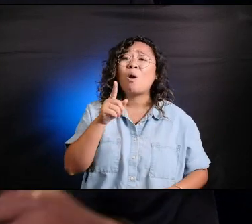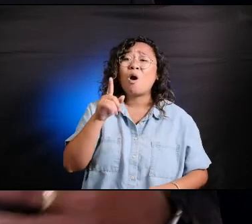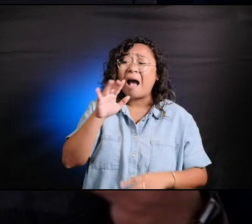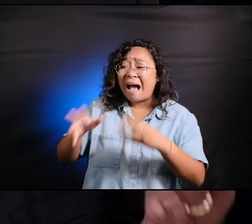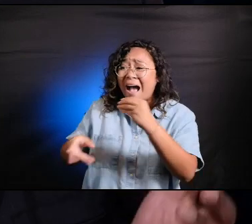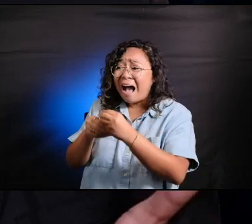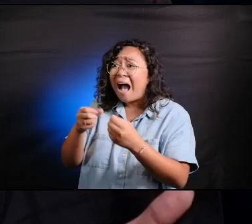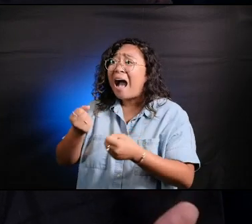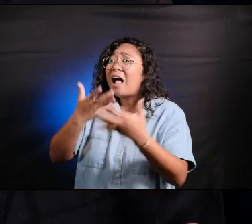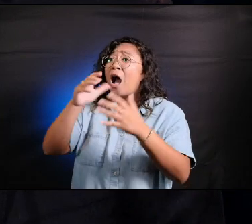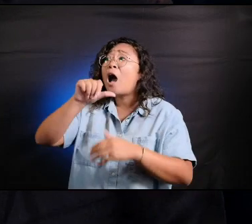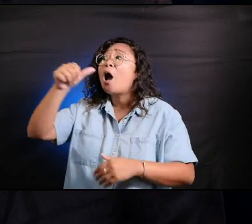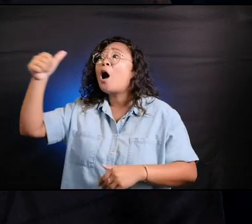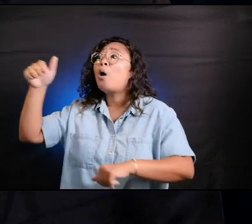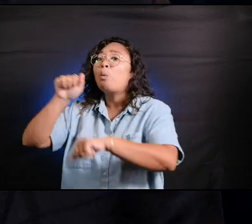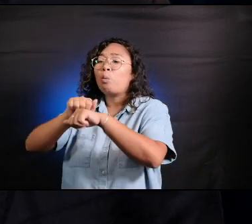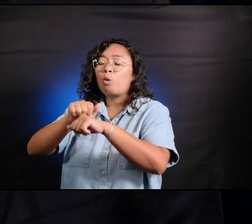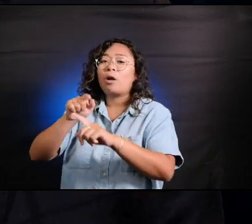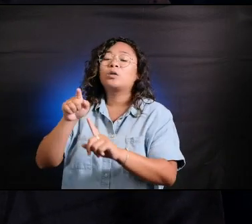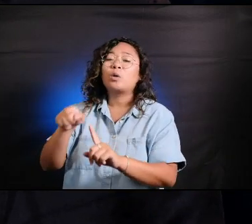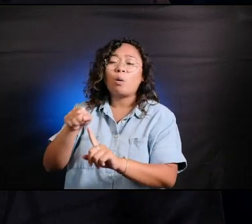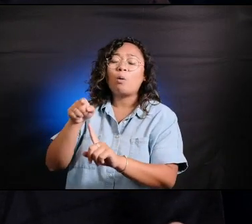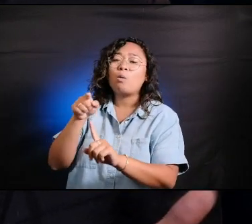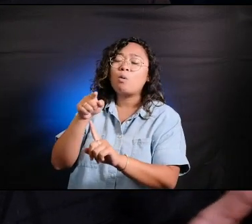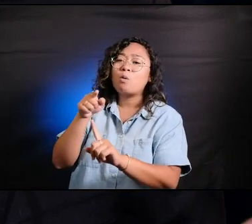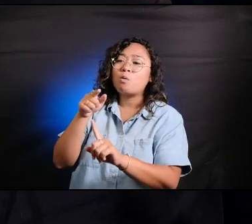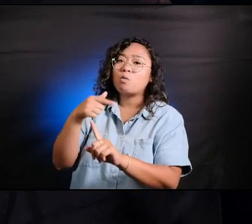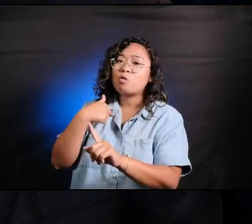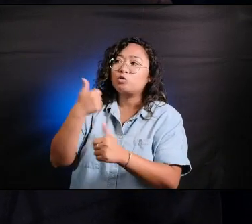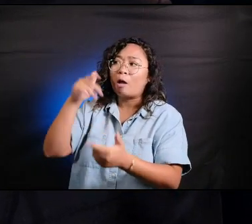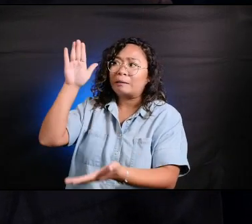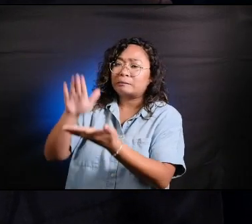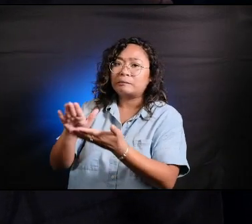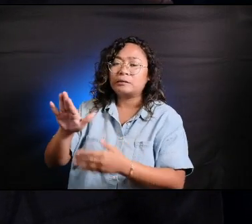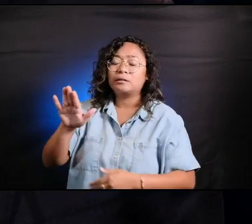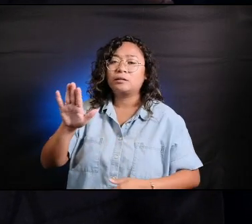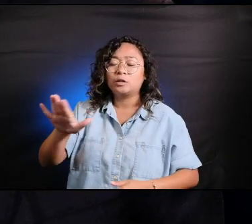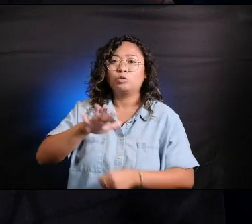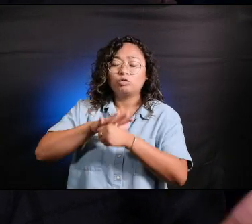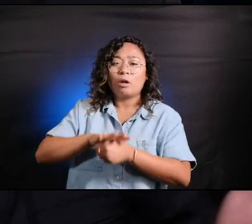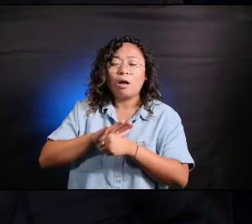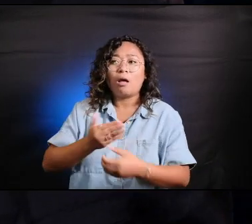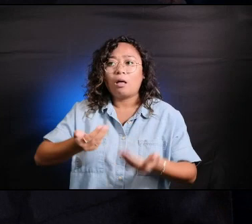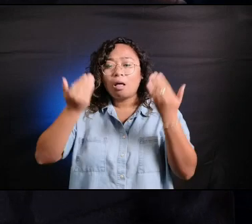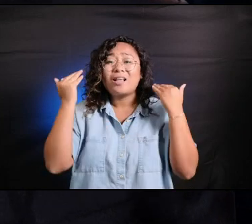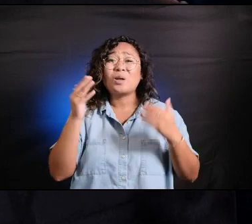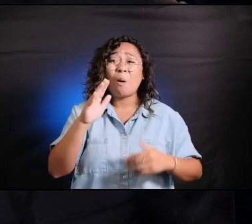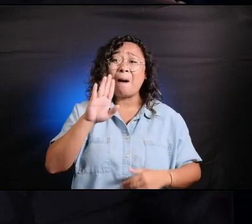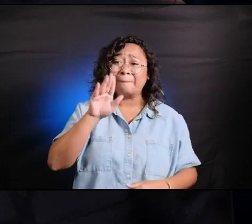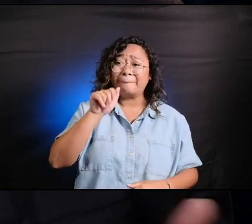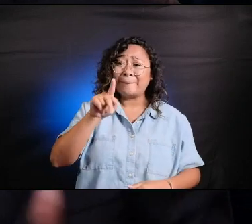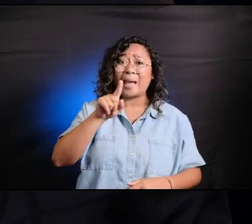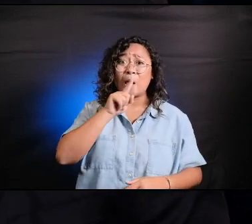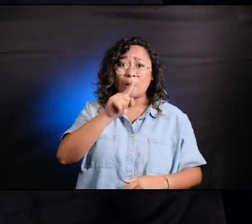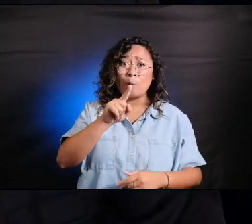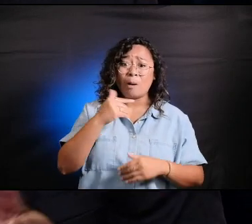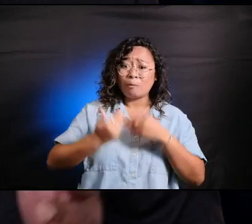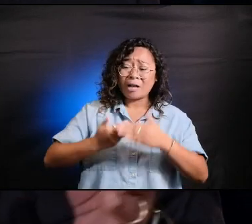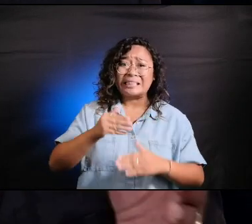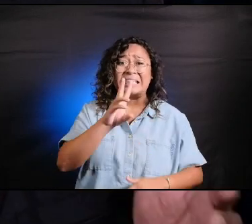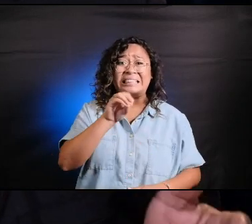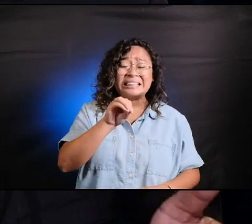So one of the main concerns that we were worried about is the bank's ability to process $60 million worth of